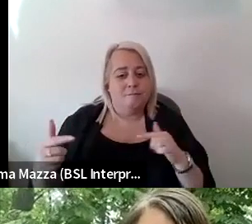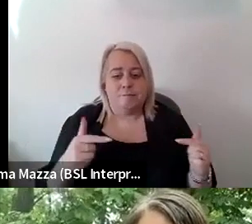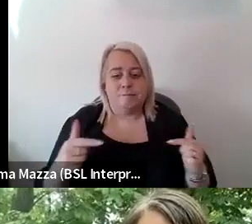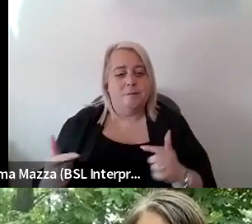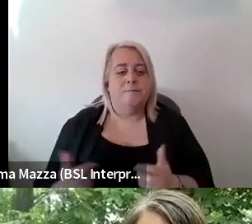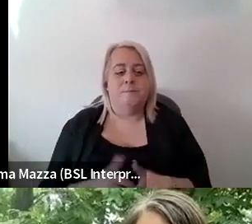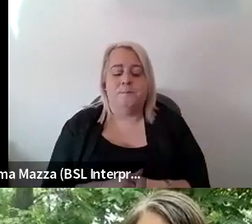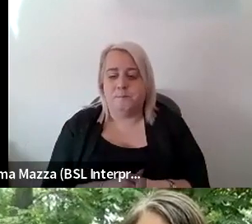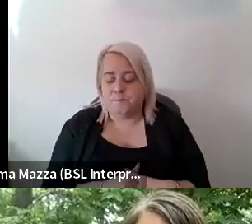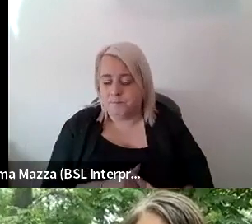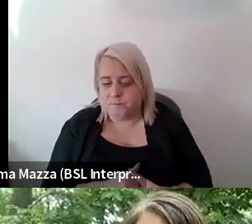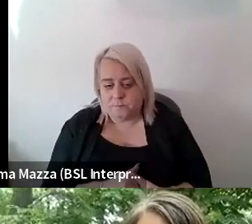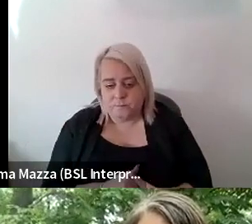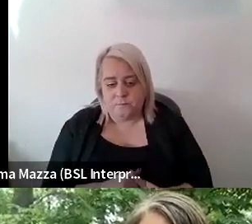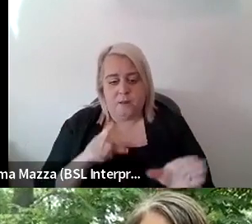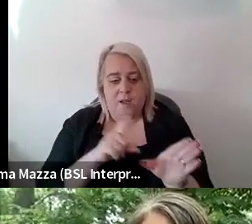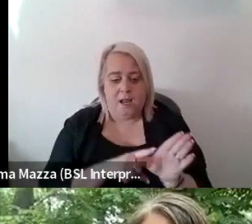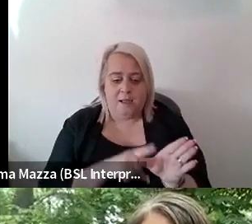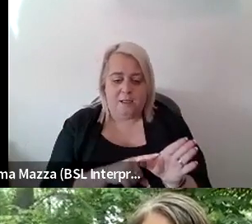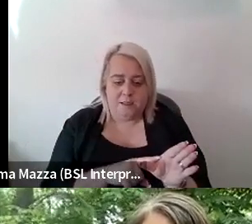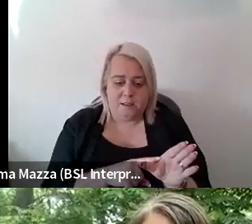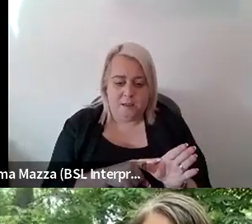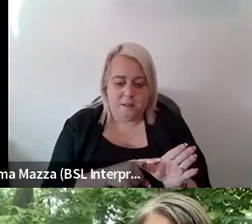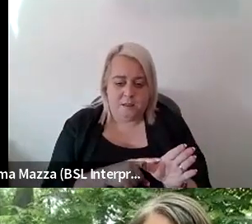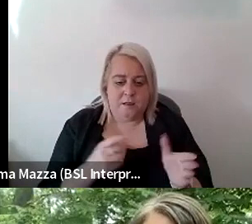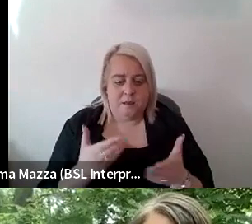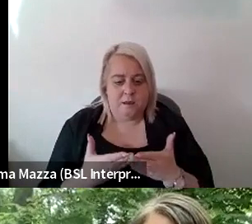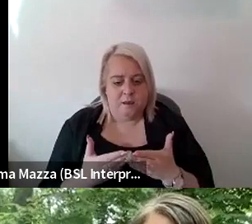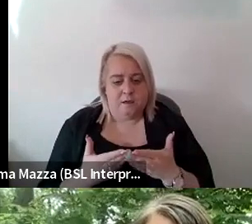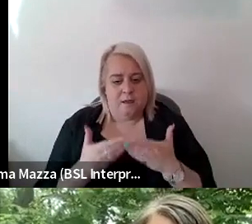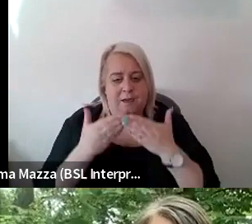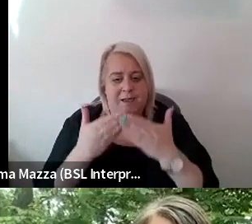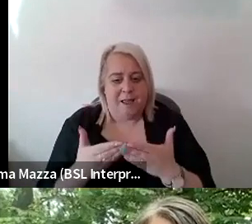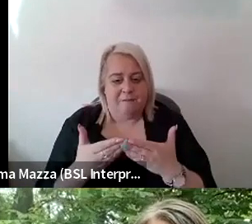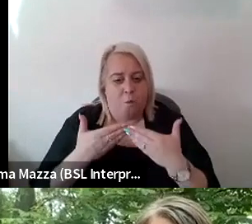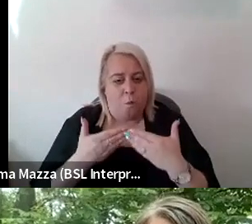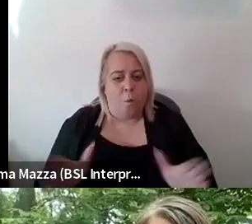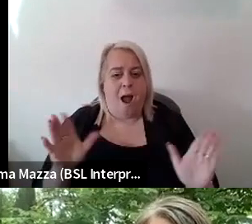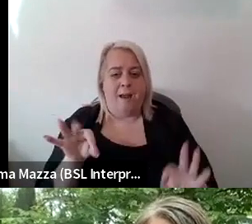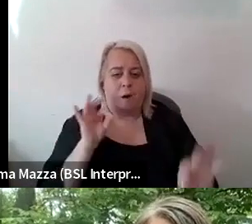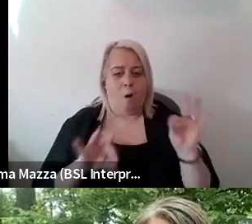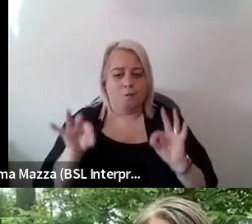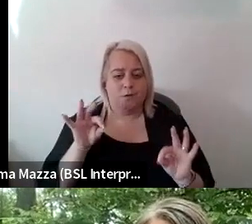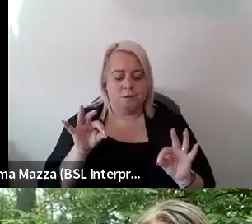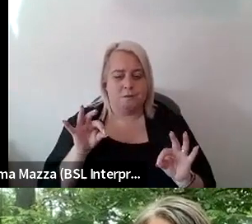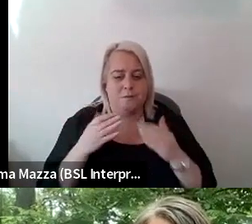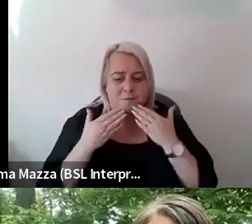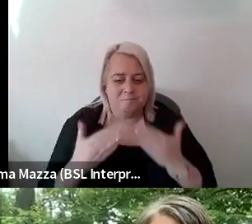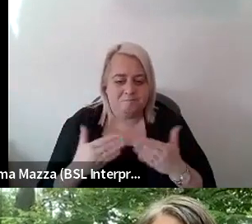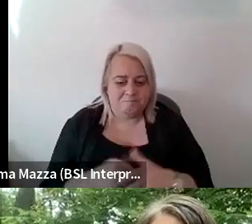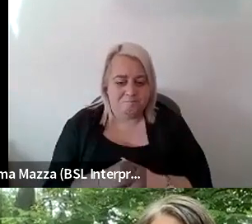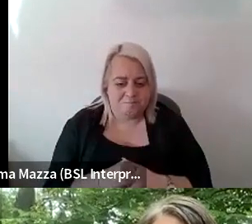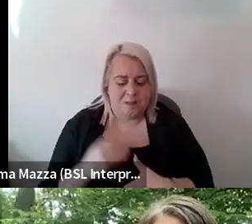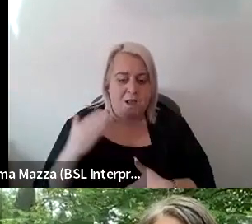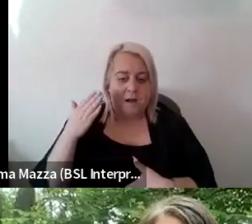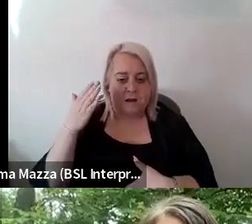Yahye? For me, I would say give as wide as possible options as you can, right? You know, you go to a